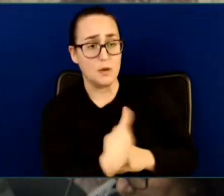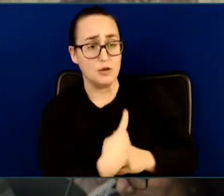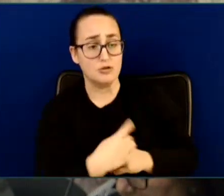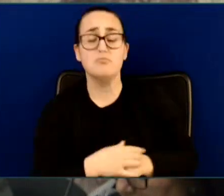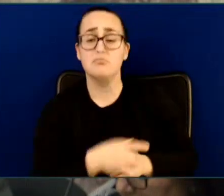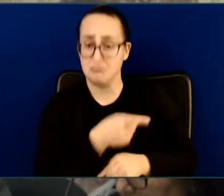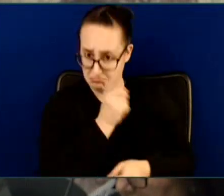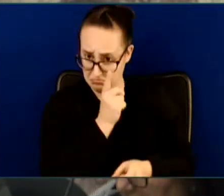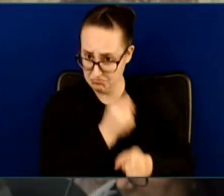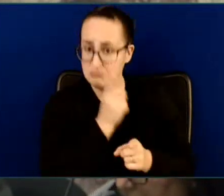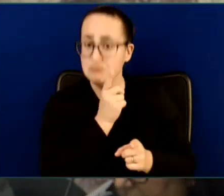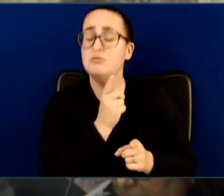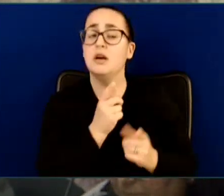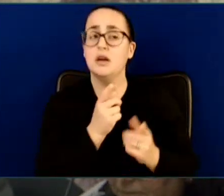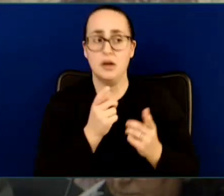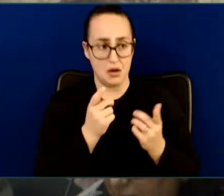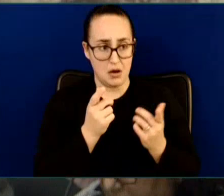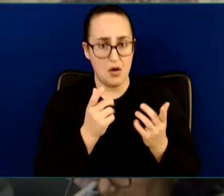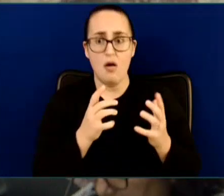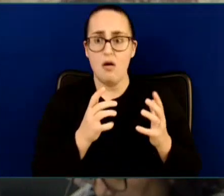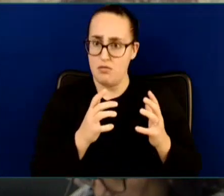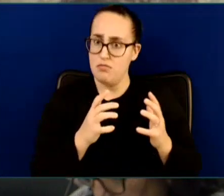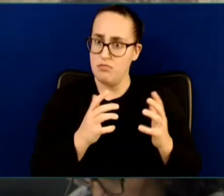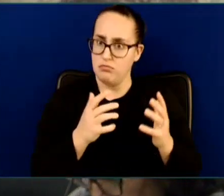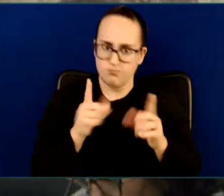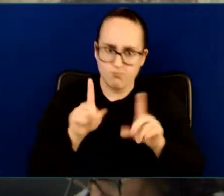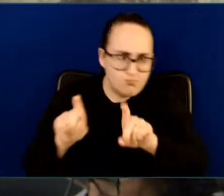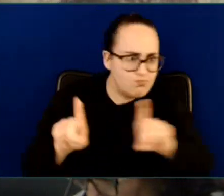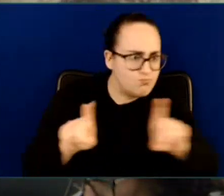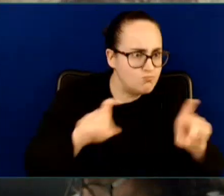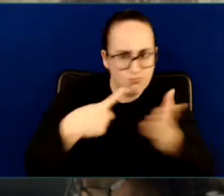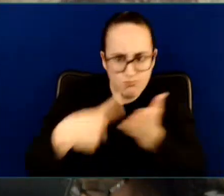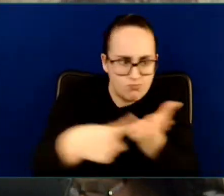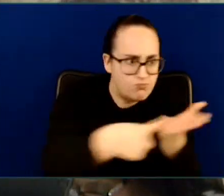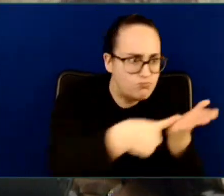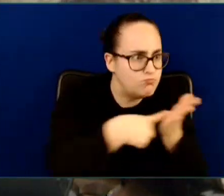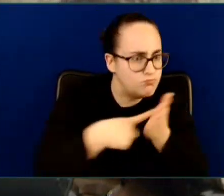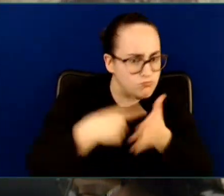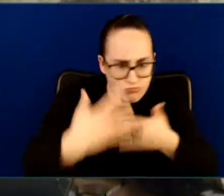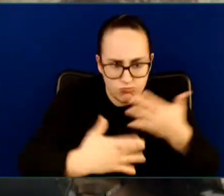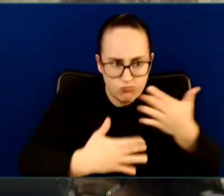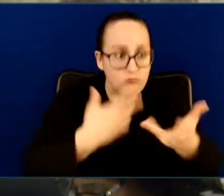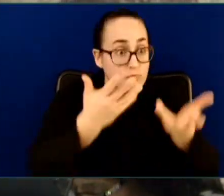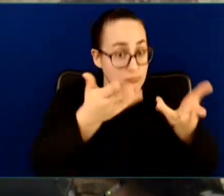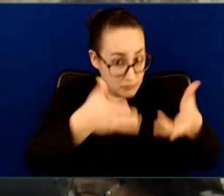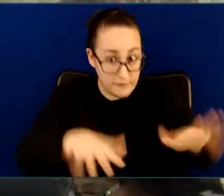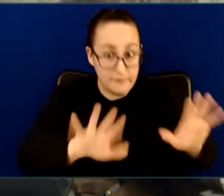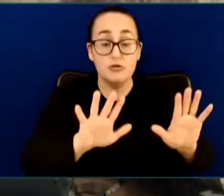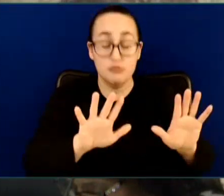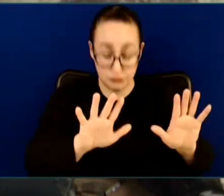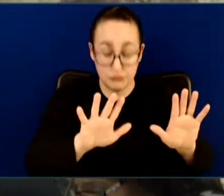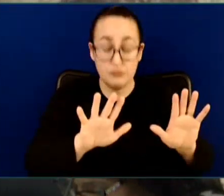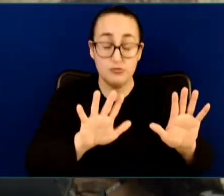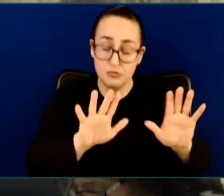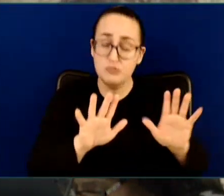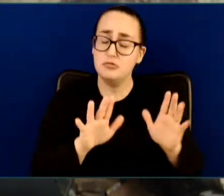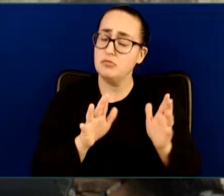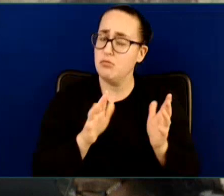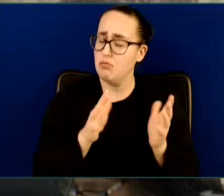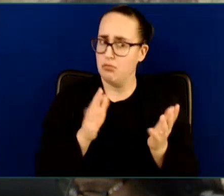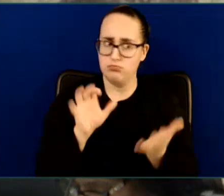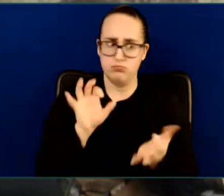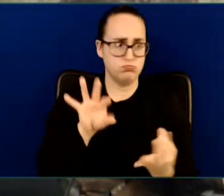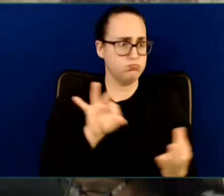that a significant engagement and consultation process has been completed, and a lot of feedback has been